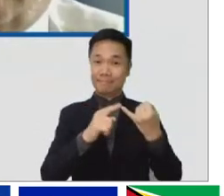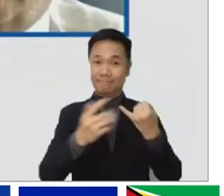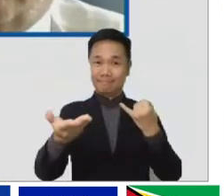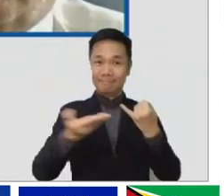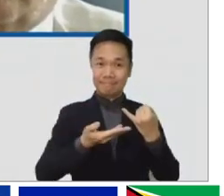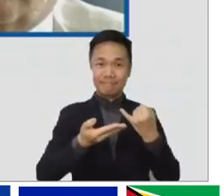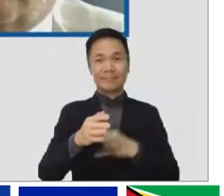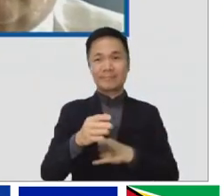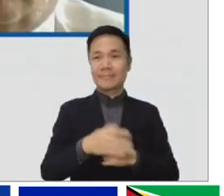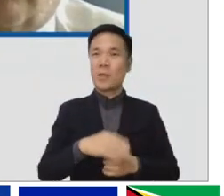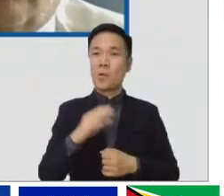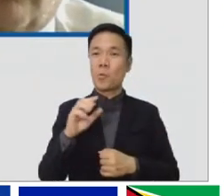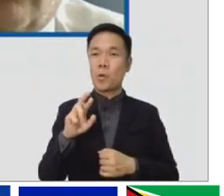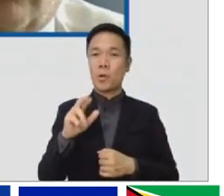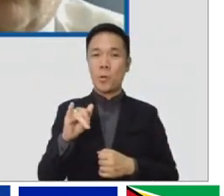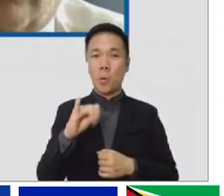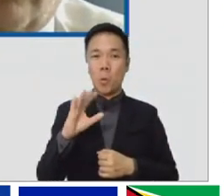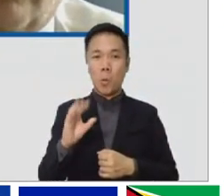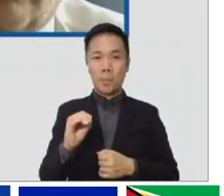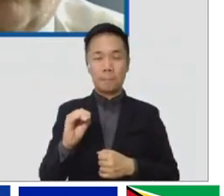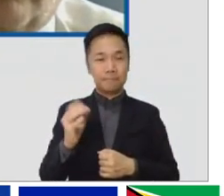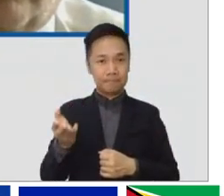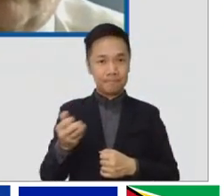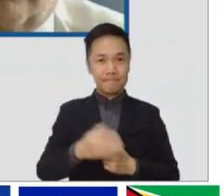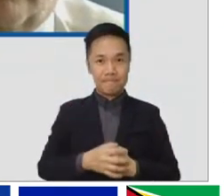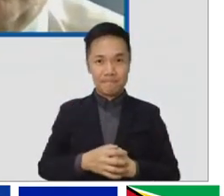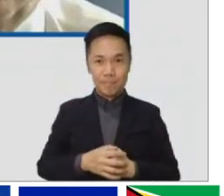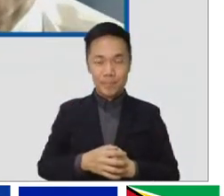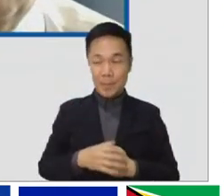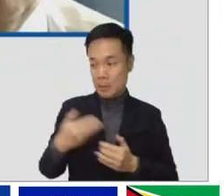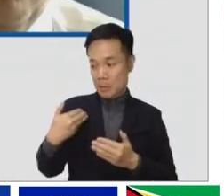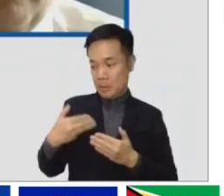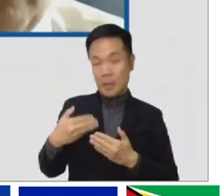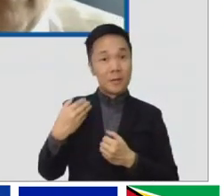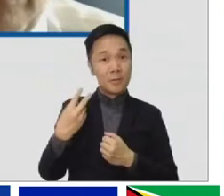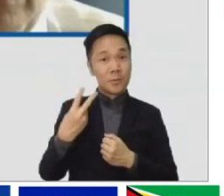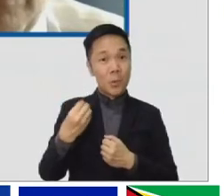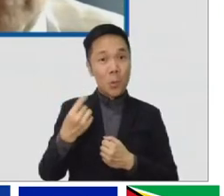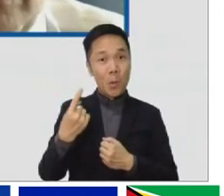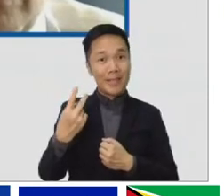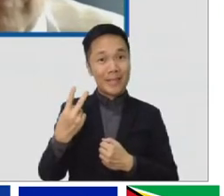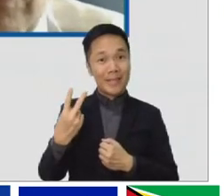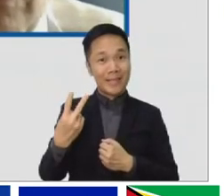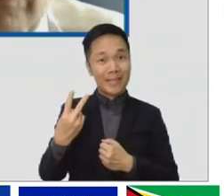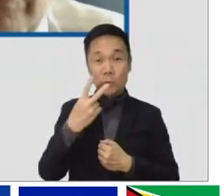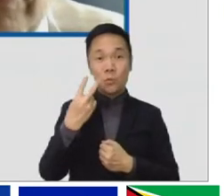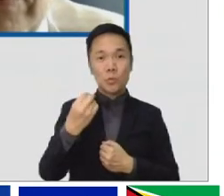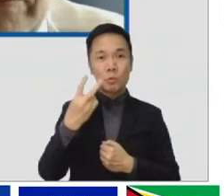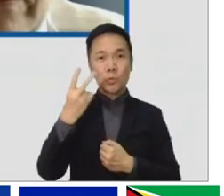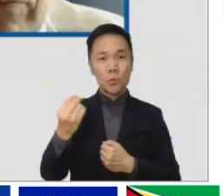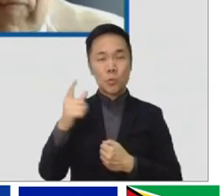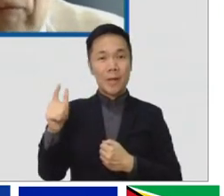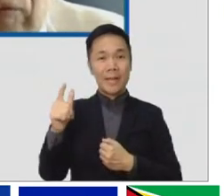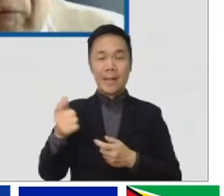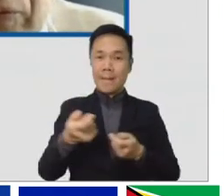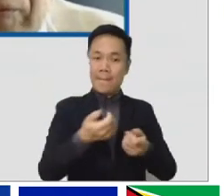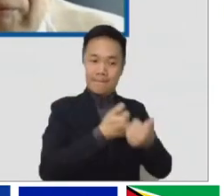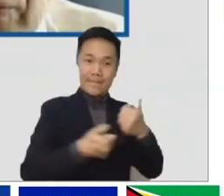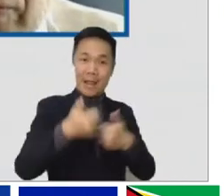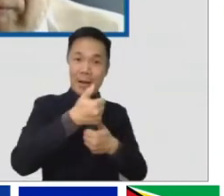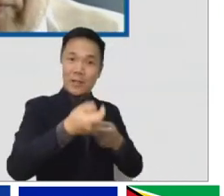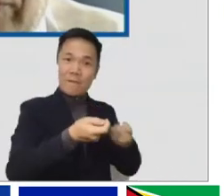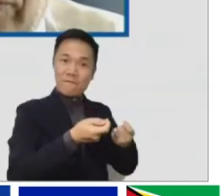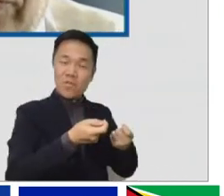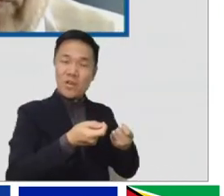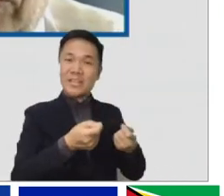is since 2020 the director of the National Emergency System of the presidency